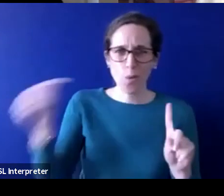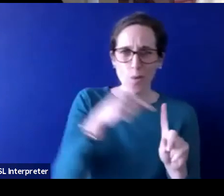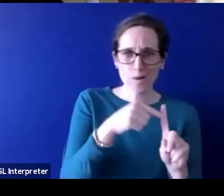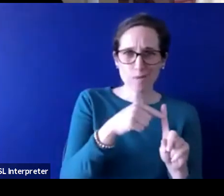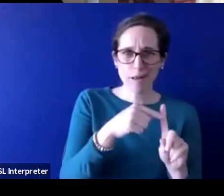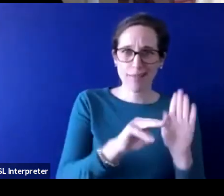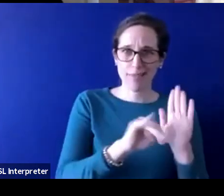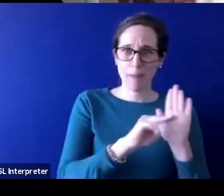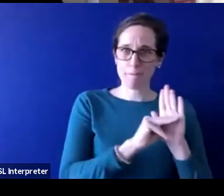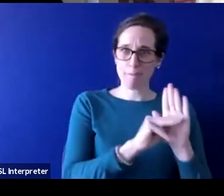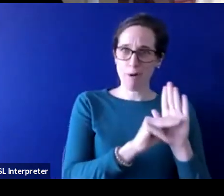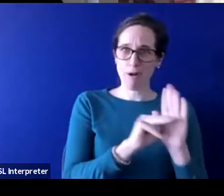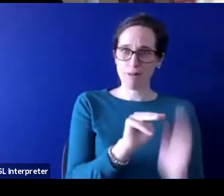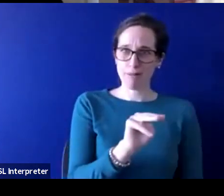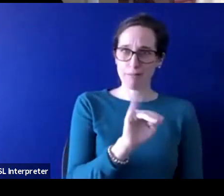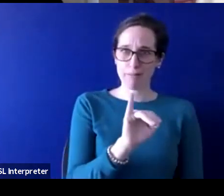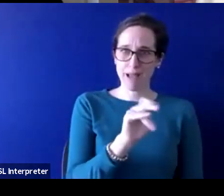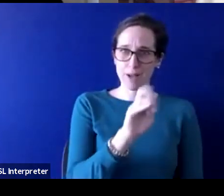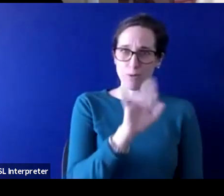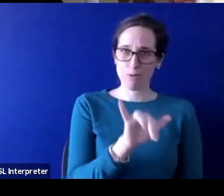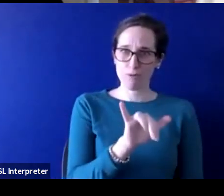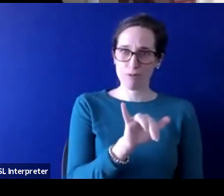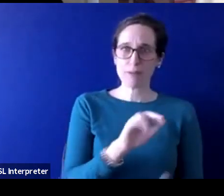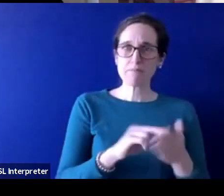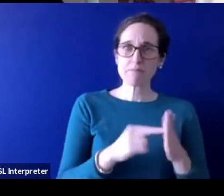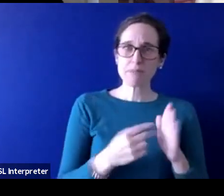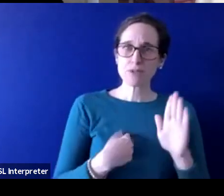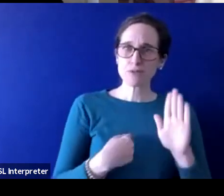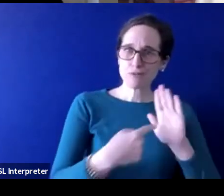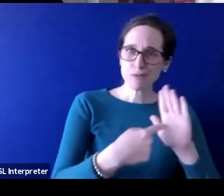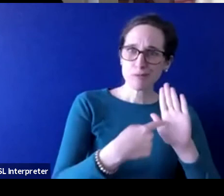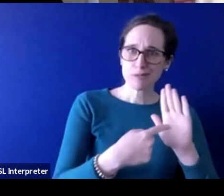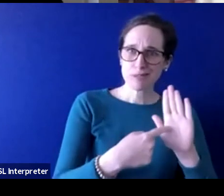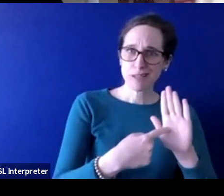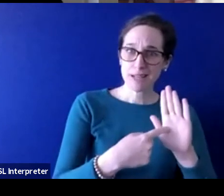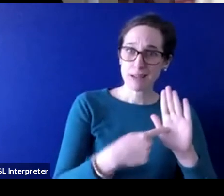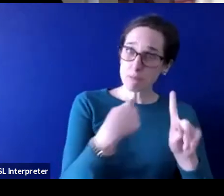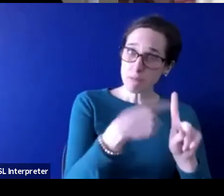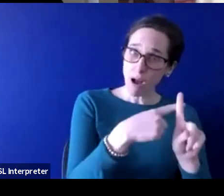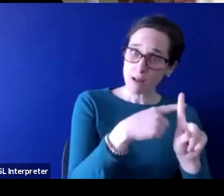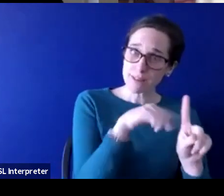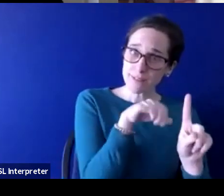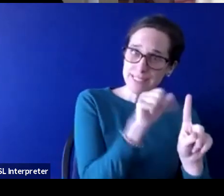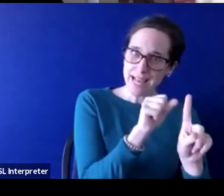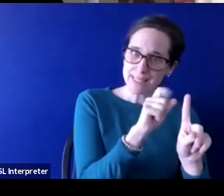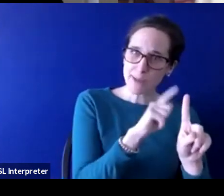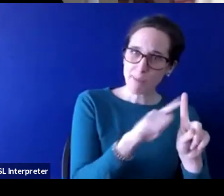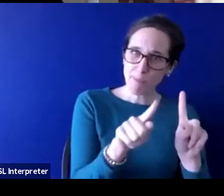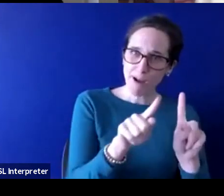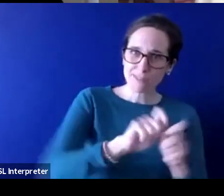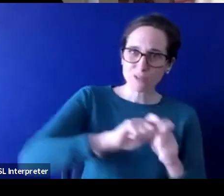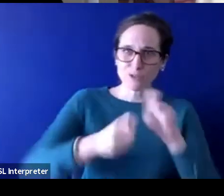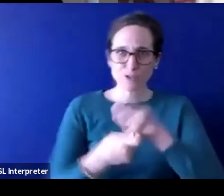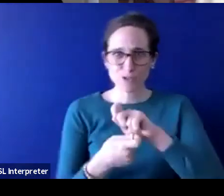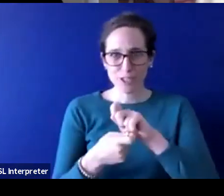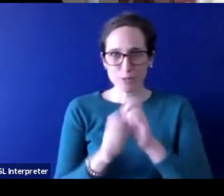of how sometimes it can be represented as a good thing, but it's still somehow twisted to bad.